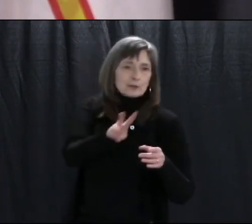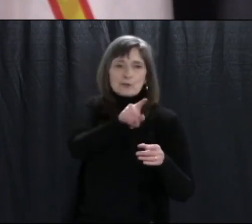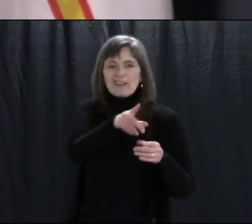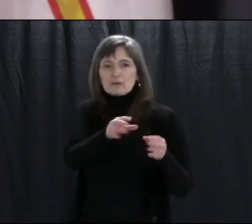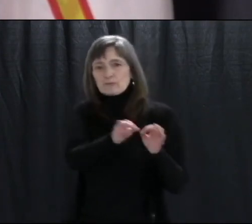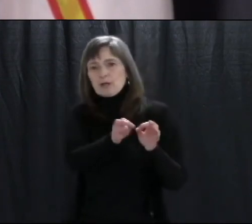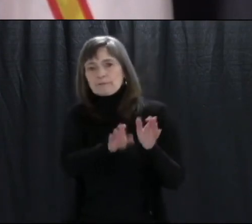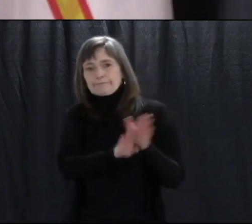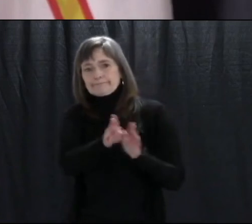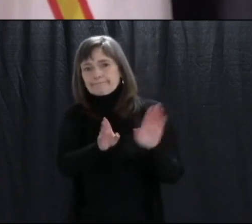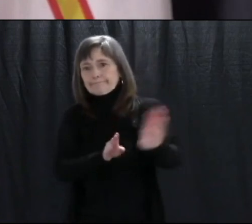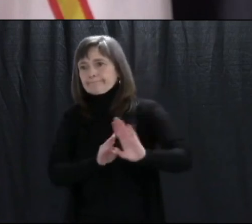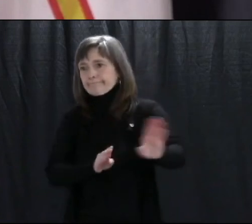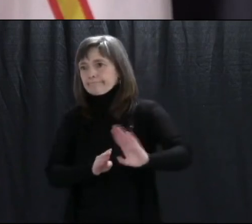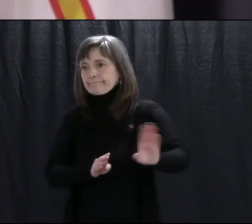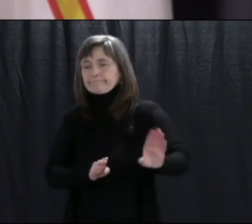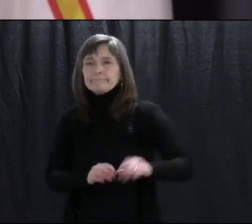and with the